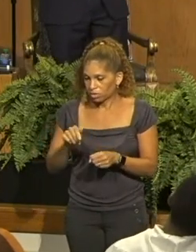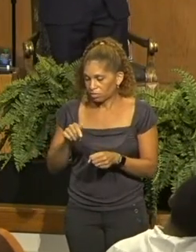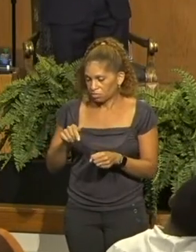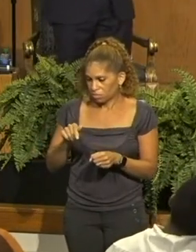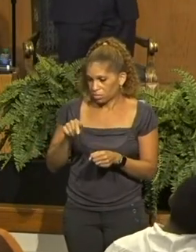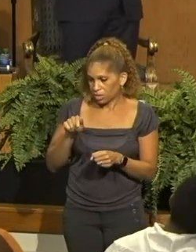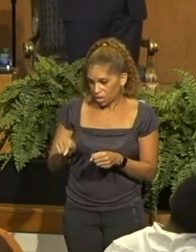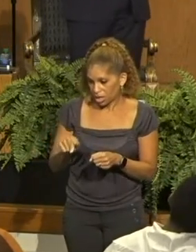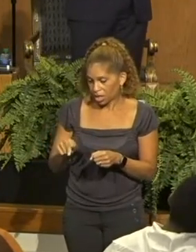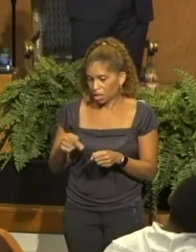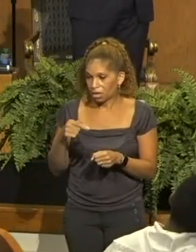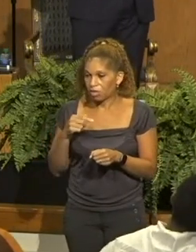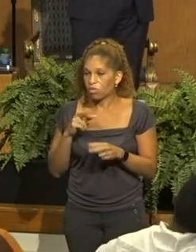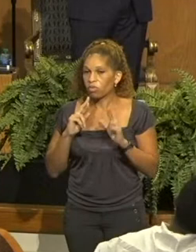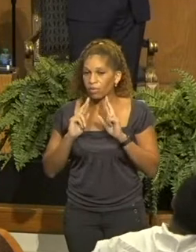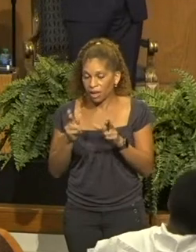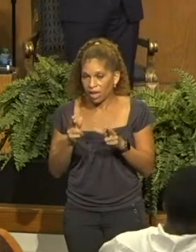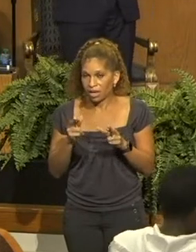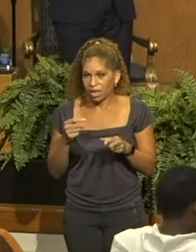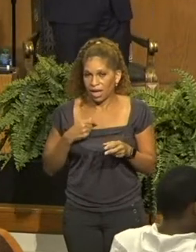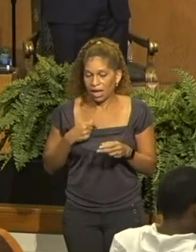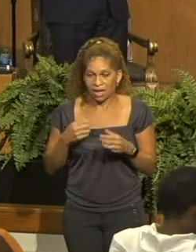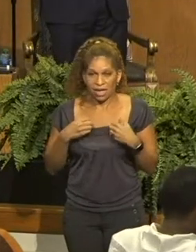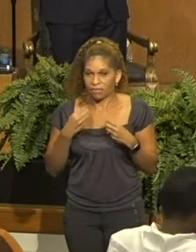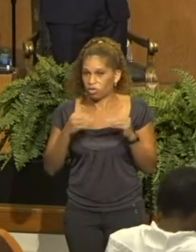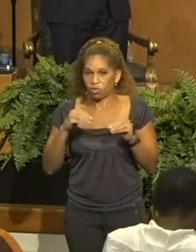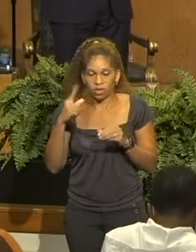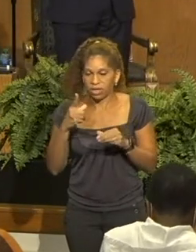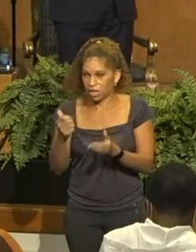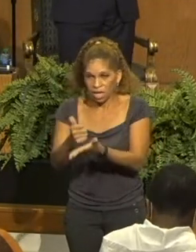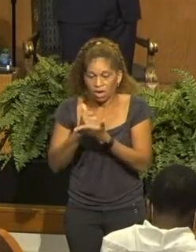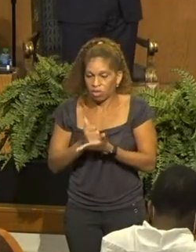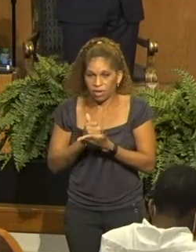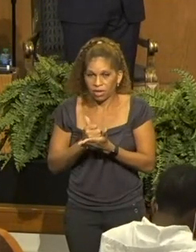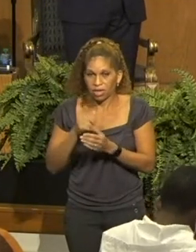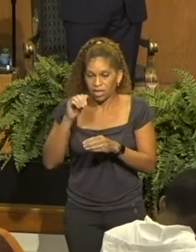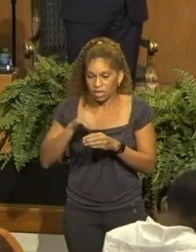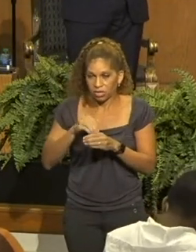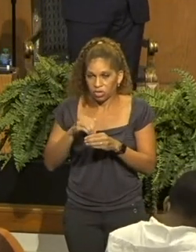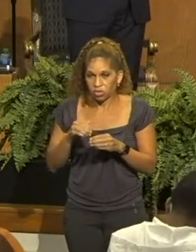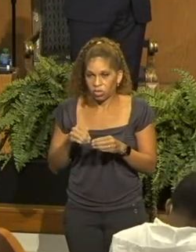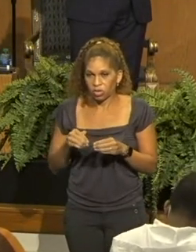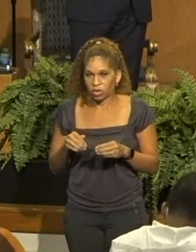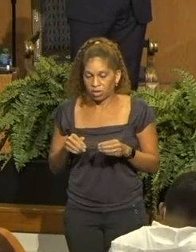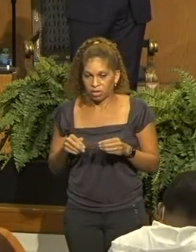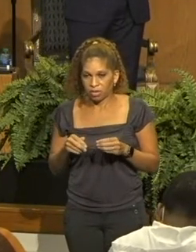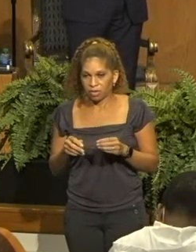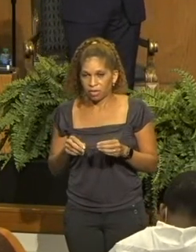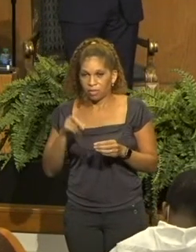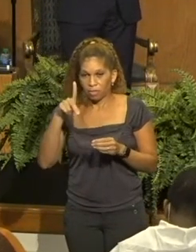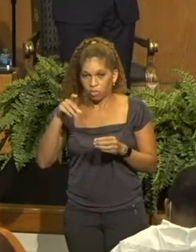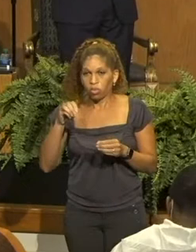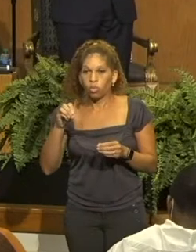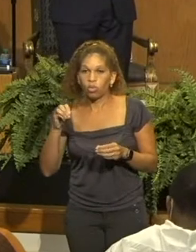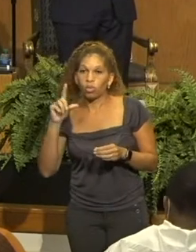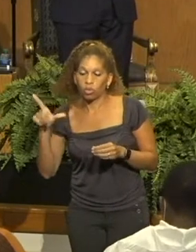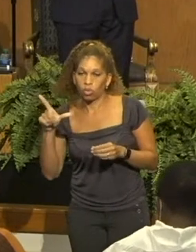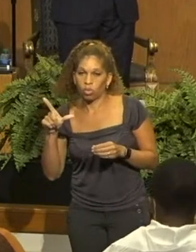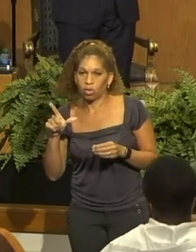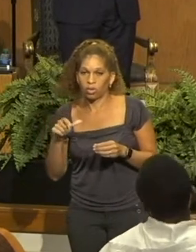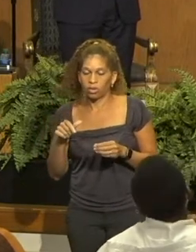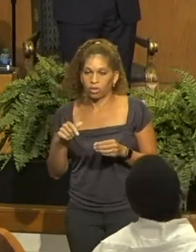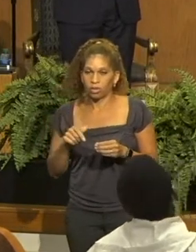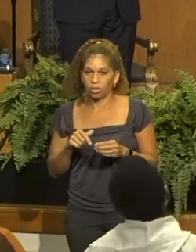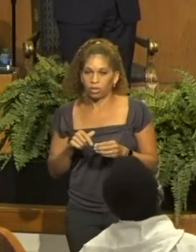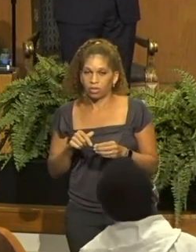replied, "I have no one to help me into the pool when the water is stirred. While I'm